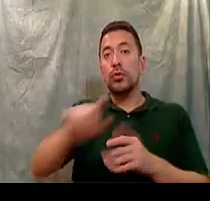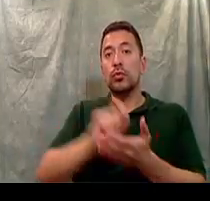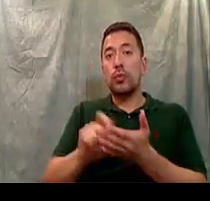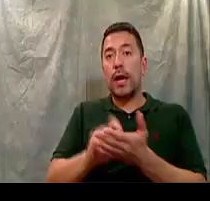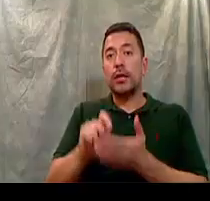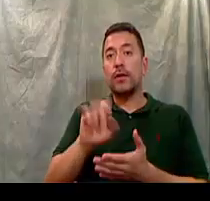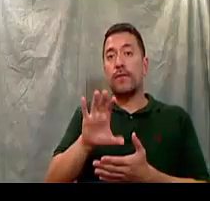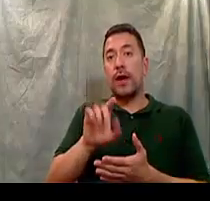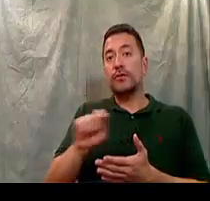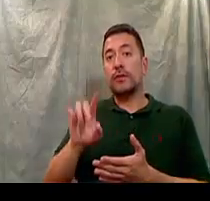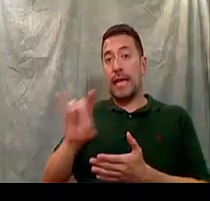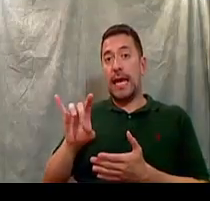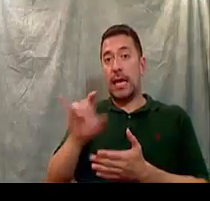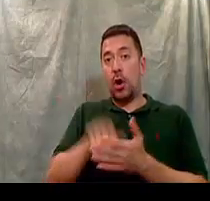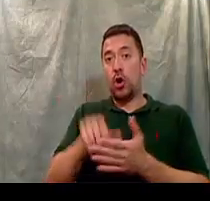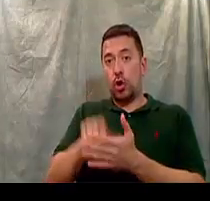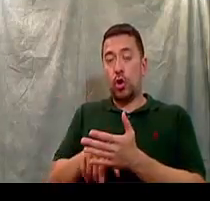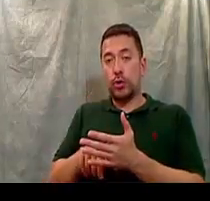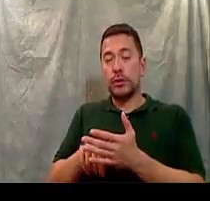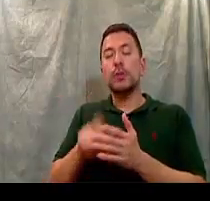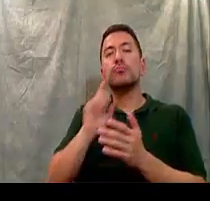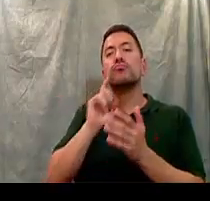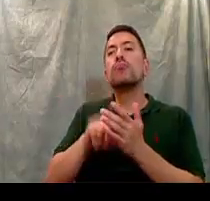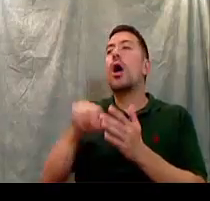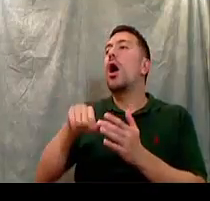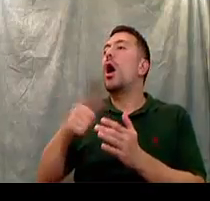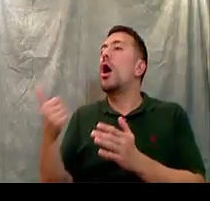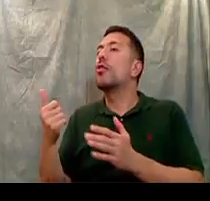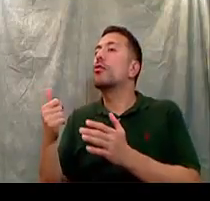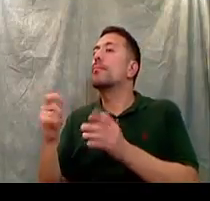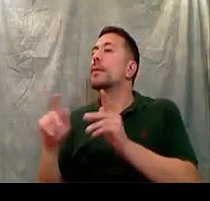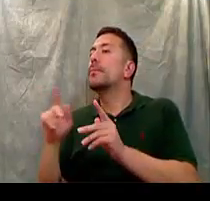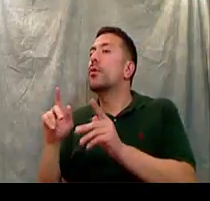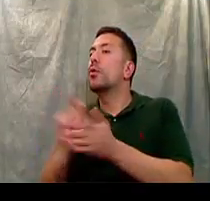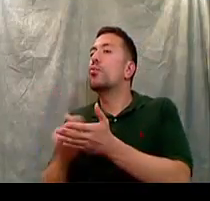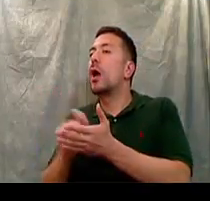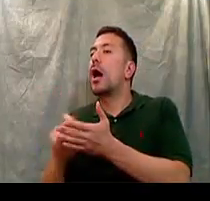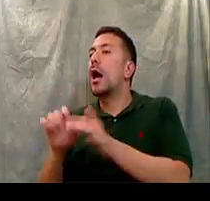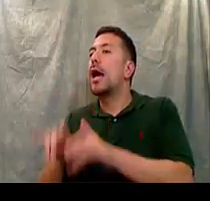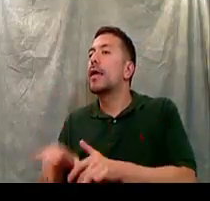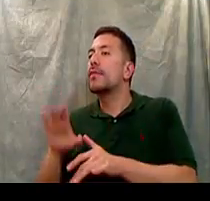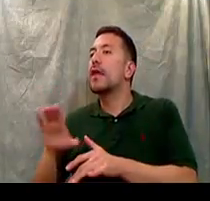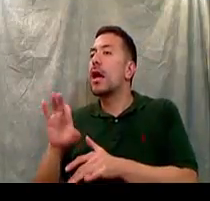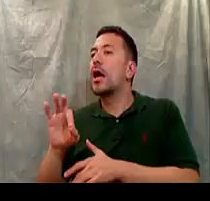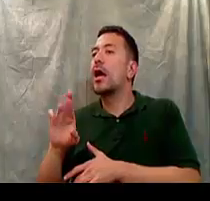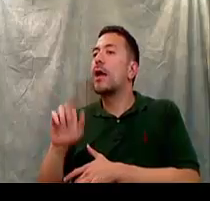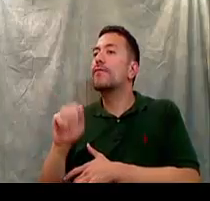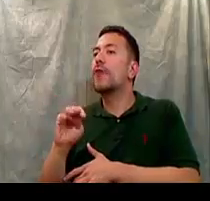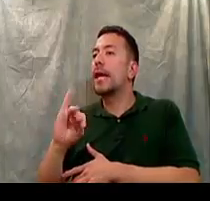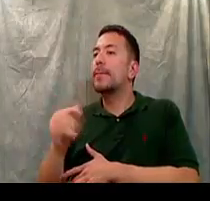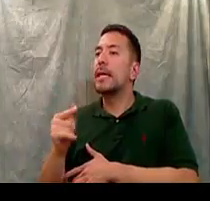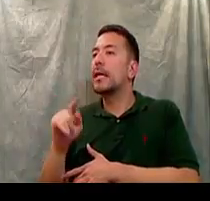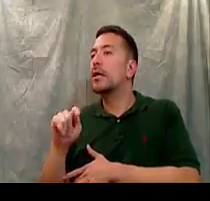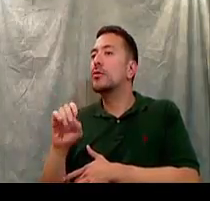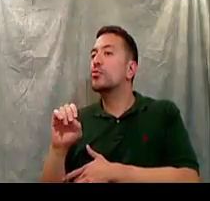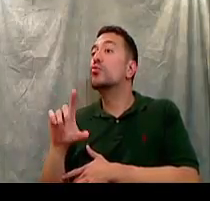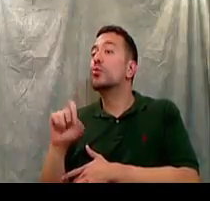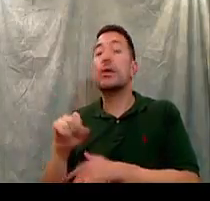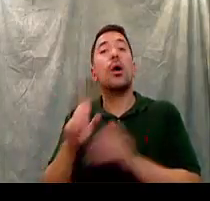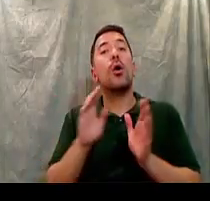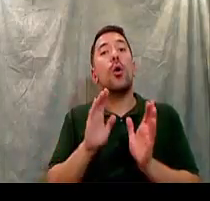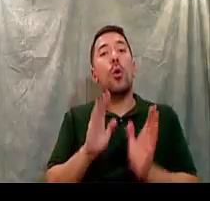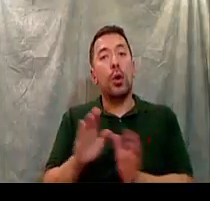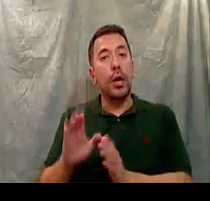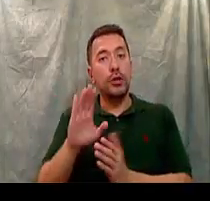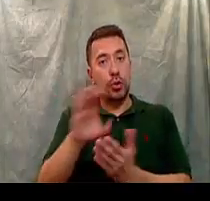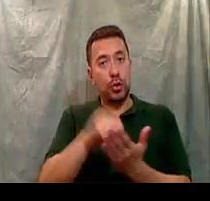to 8 pieces, notice how other people are doing it and what framing tools they're using. Organize your notes and